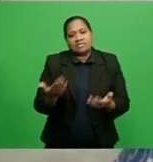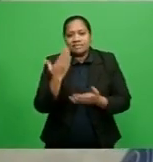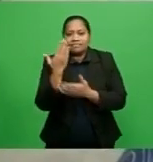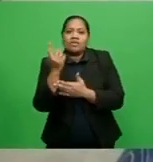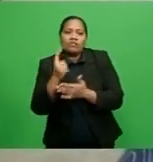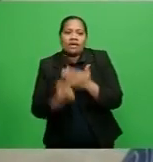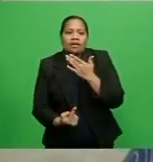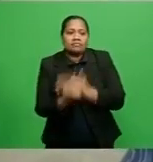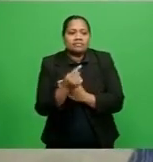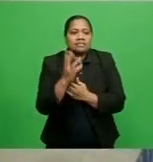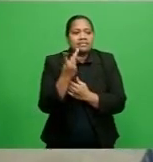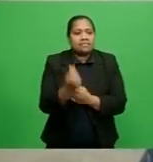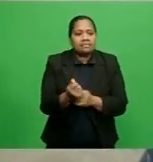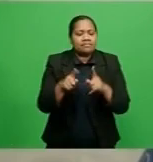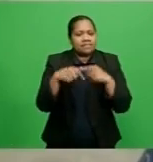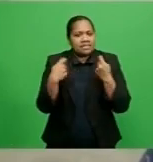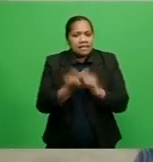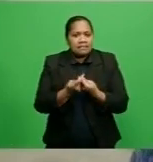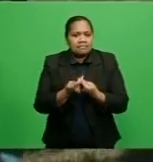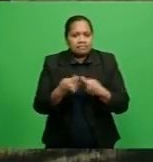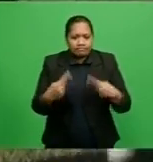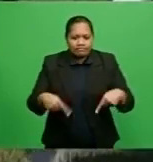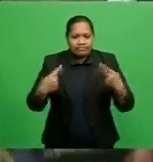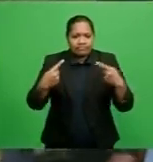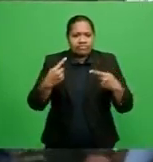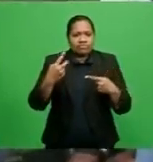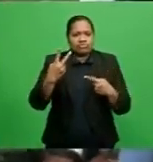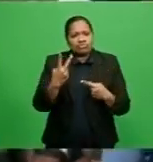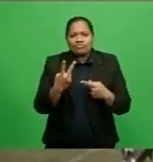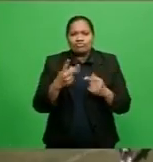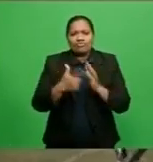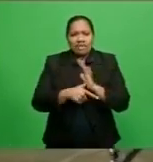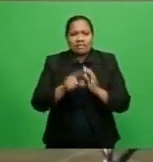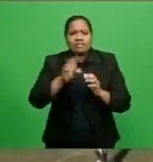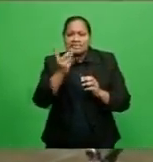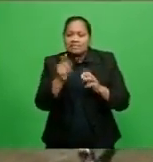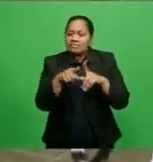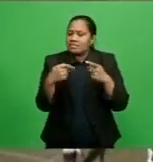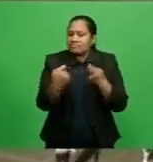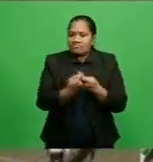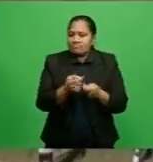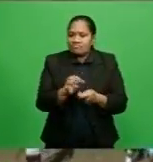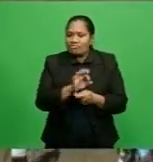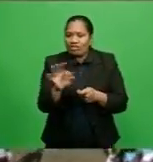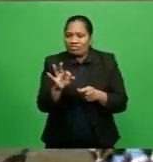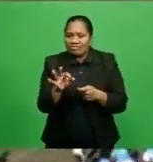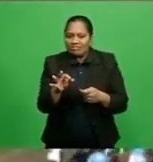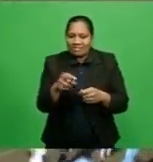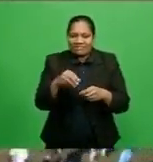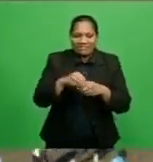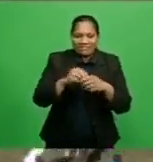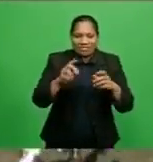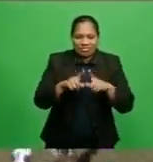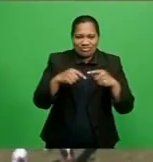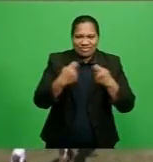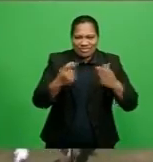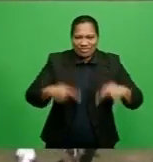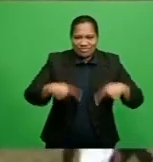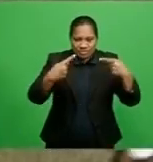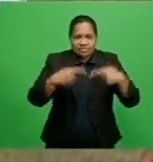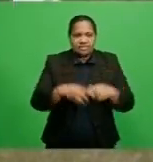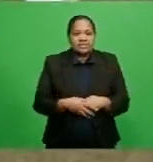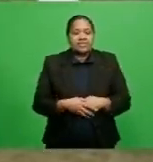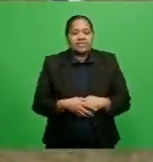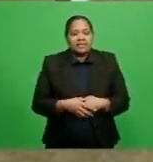challenge twice, and some teams may not even get a challenge. But the fact is that it adds a bit of spice to the